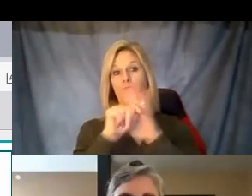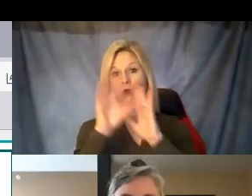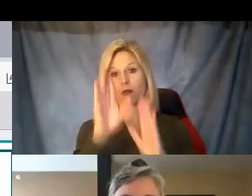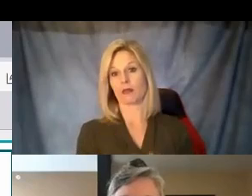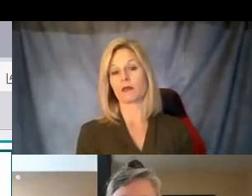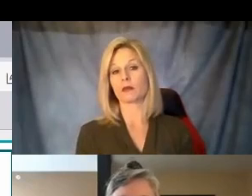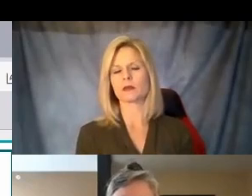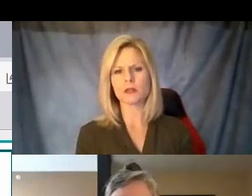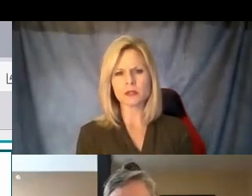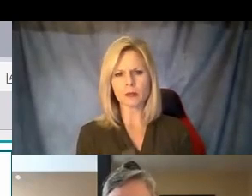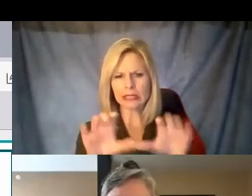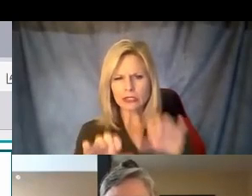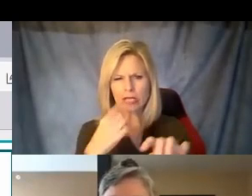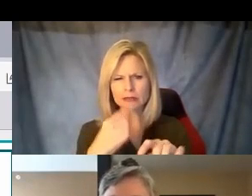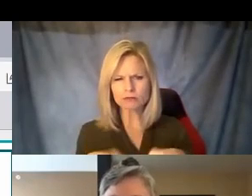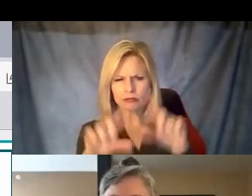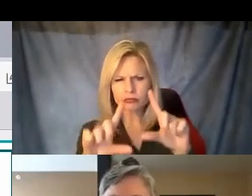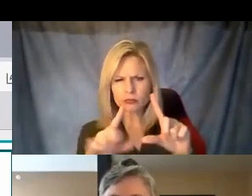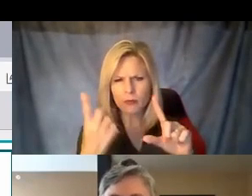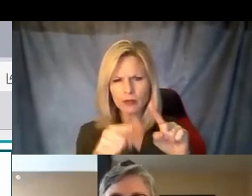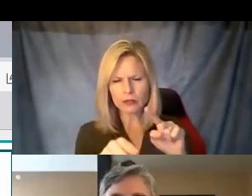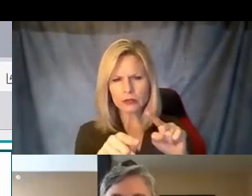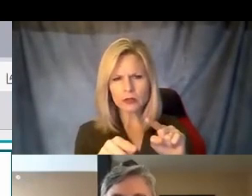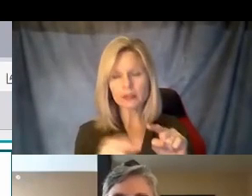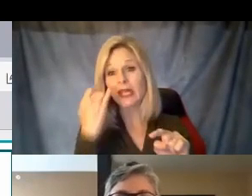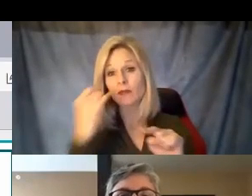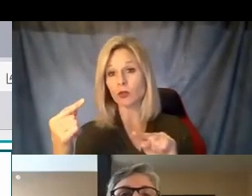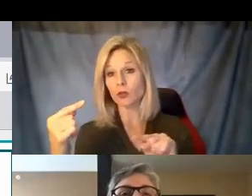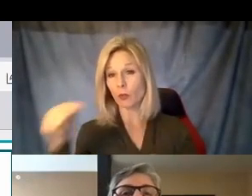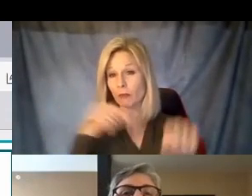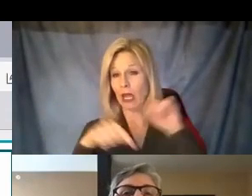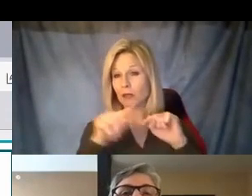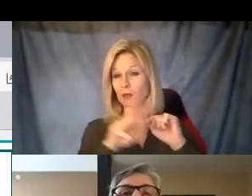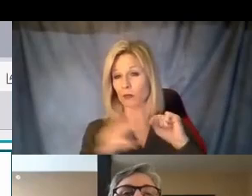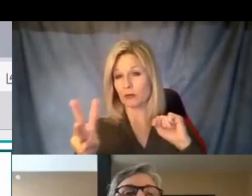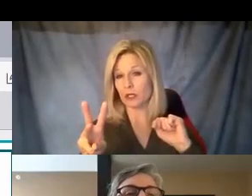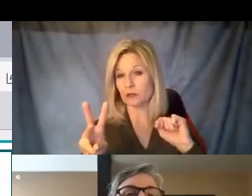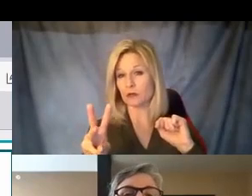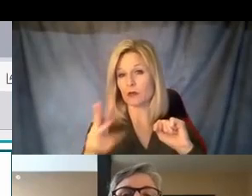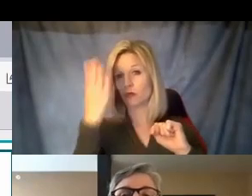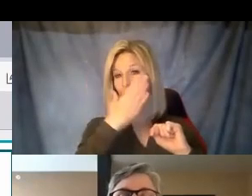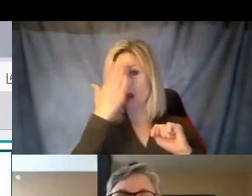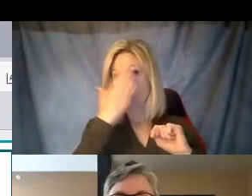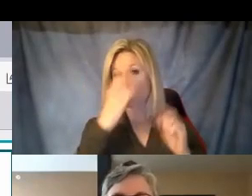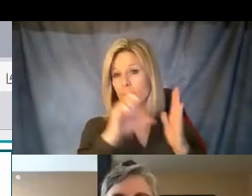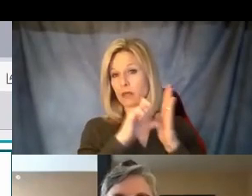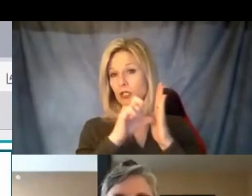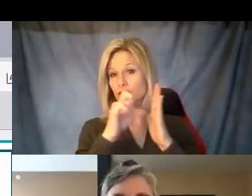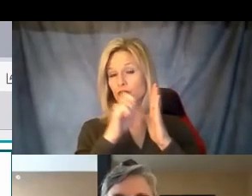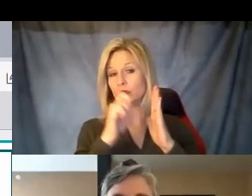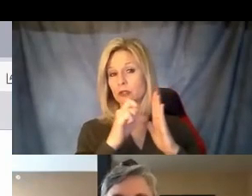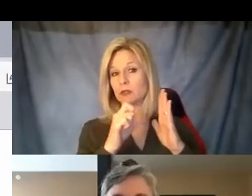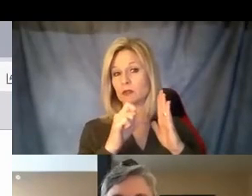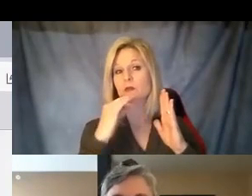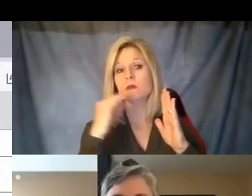Somebody in the chat said something. If you can go back to the website, Donald, to the front page of the website, so go back to the